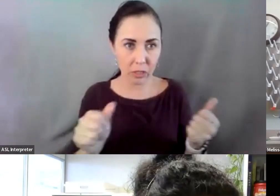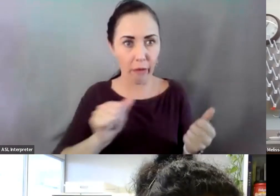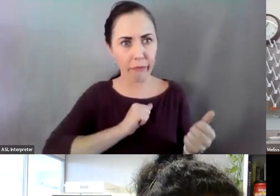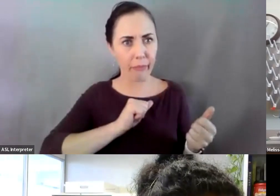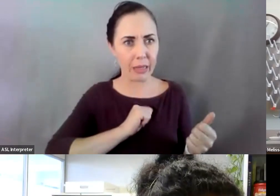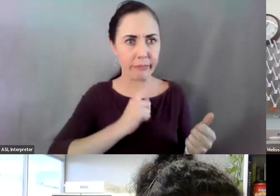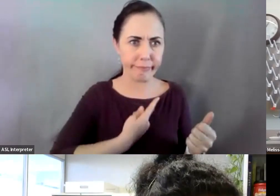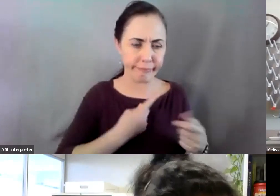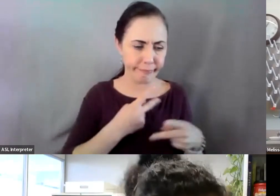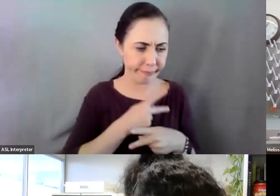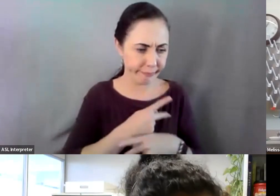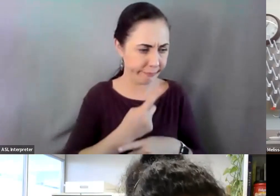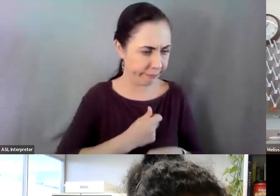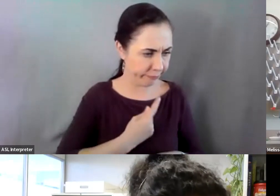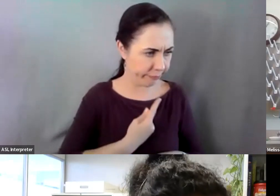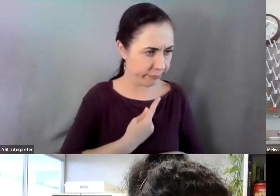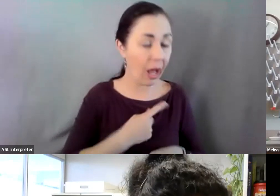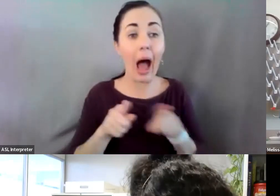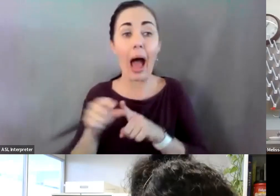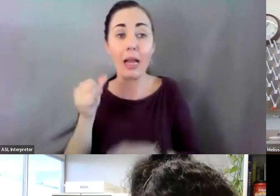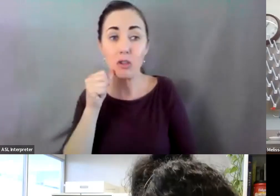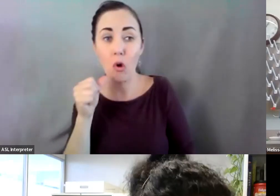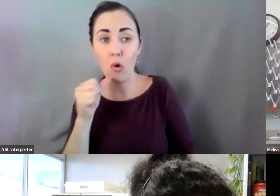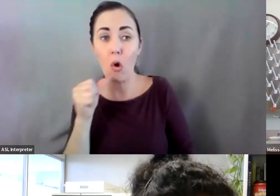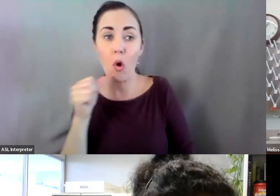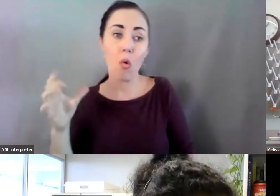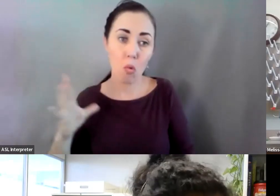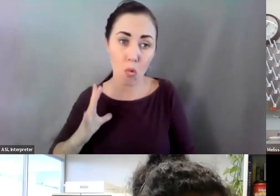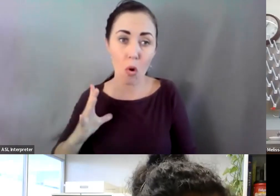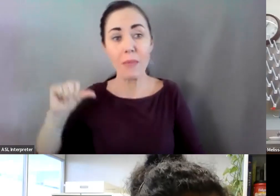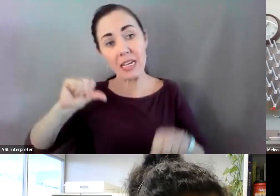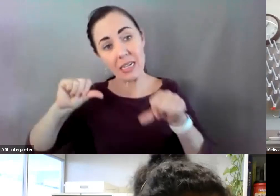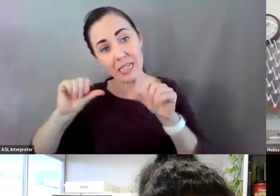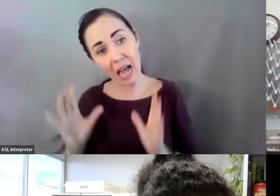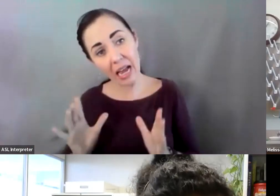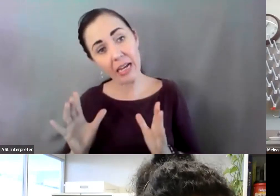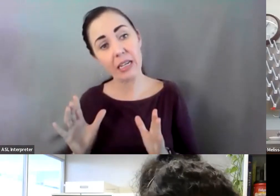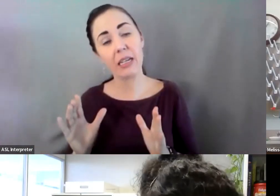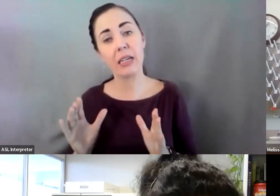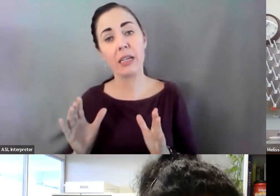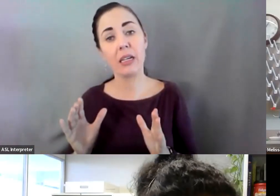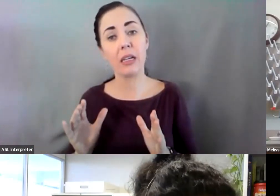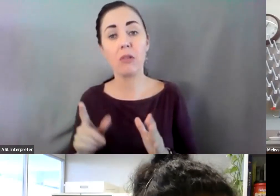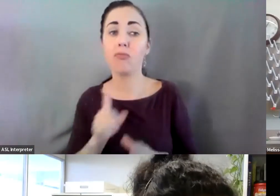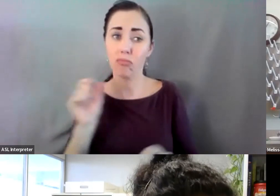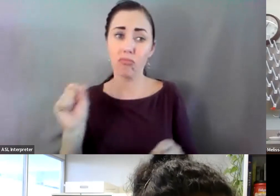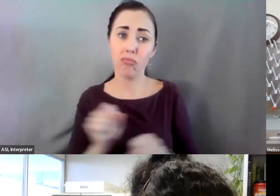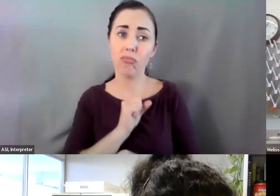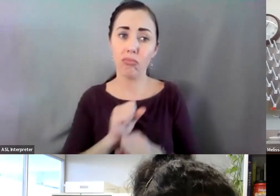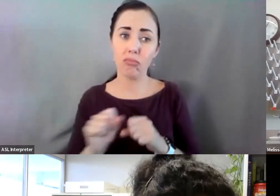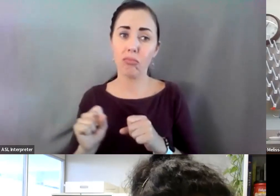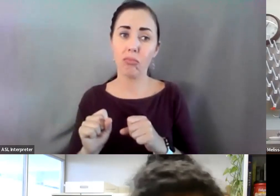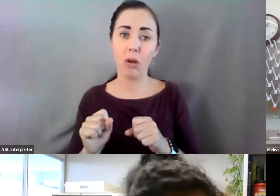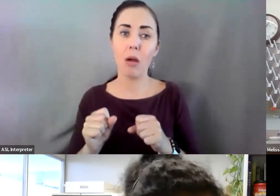myself. And as a girl, as a woman scientist, it is true that you get lots